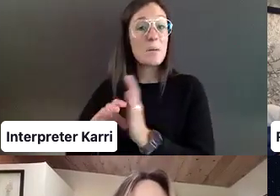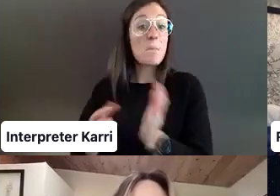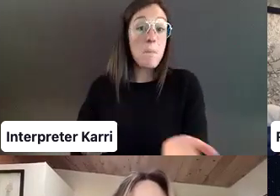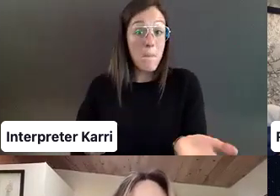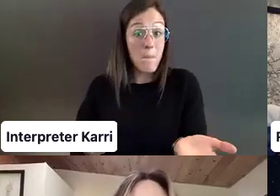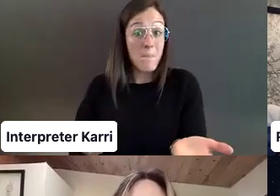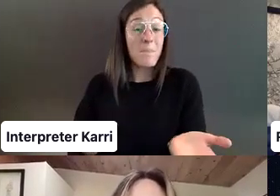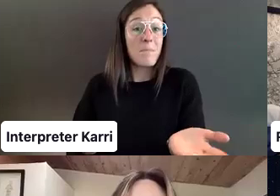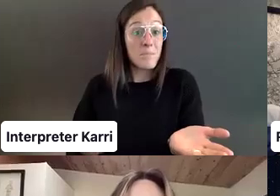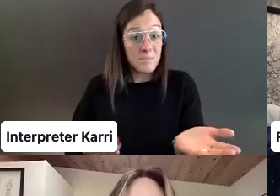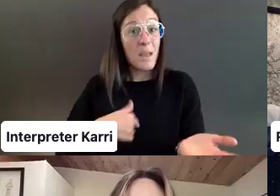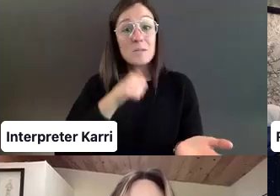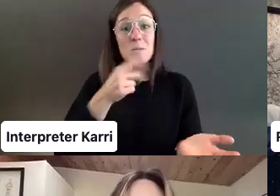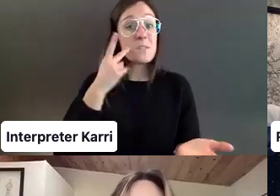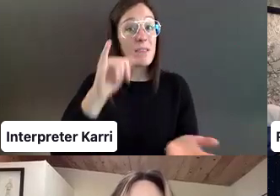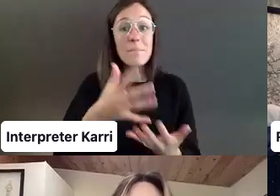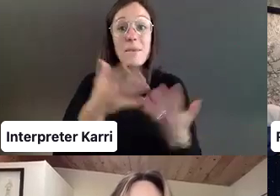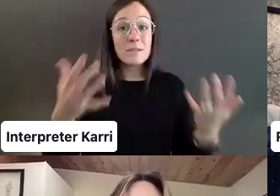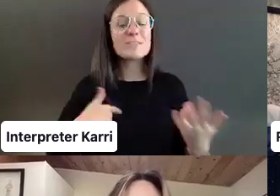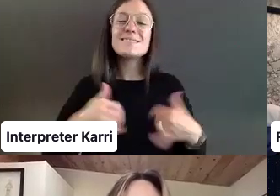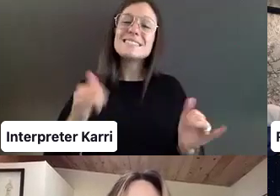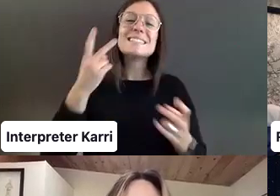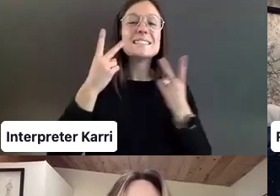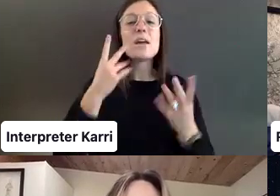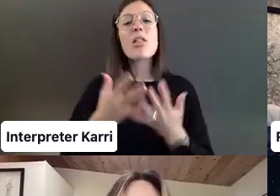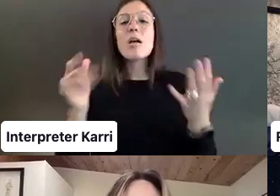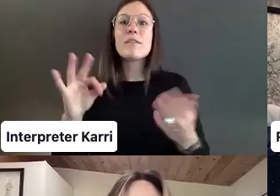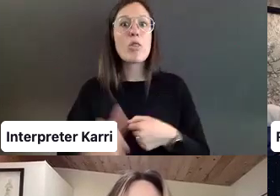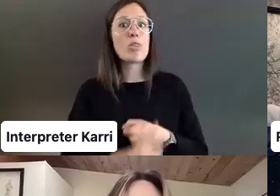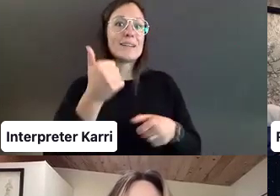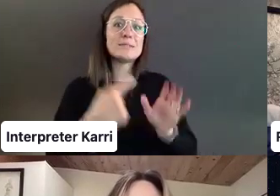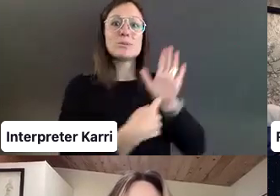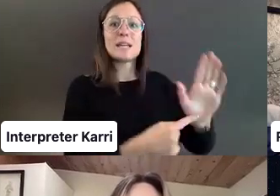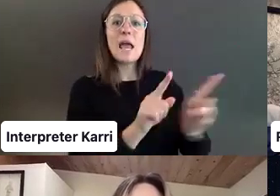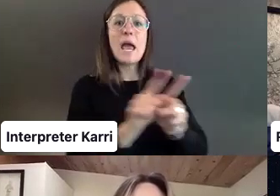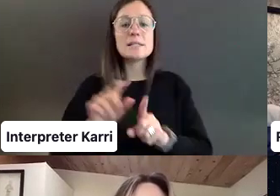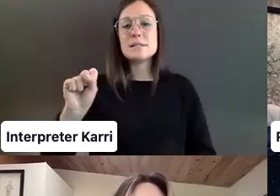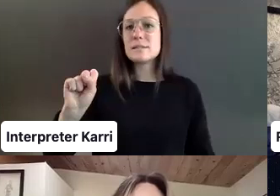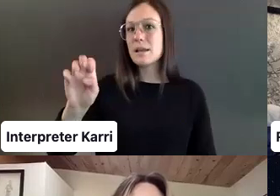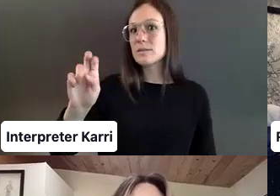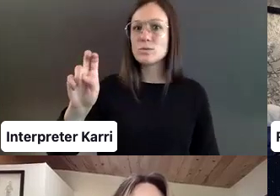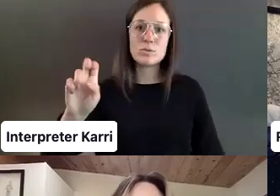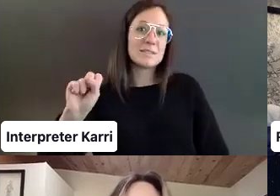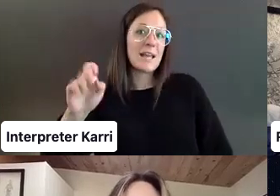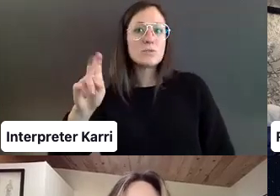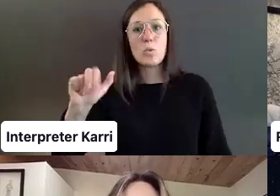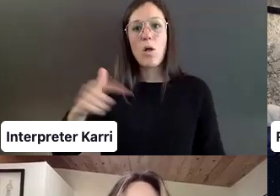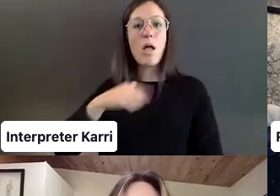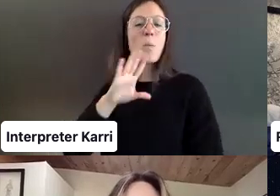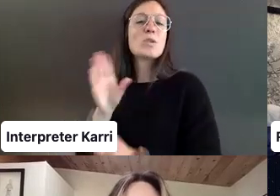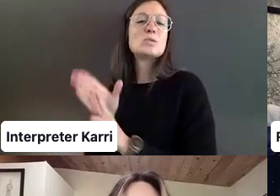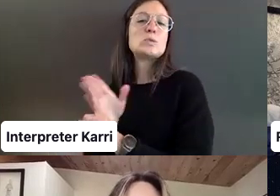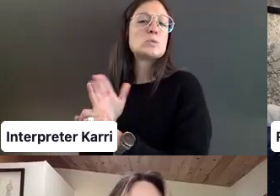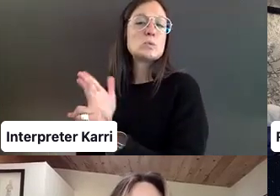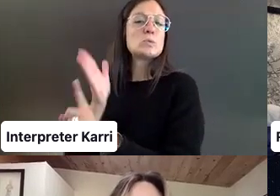something that I still don't see a lot of. I see a lot of threat presented as sexual, I might seduce you. But I